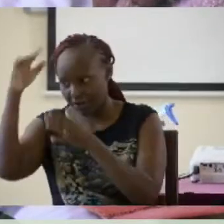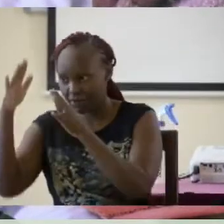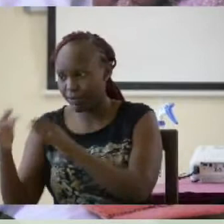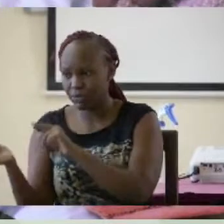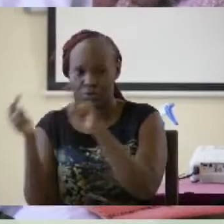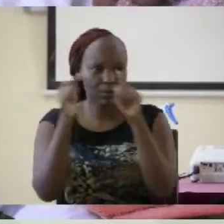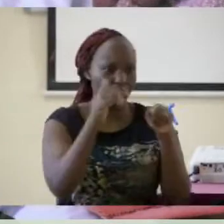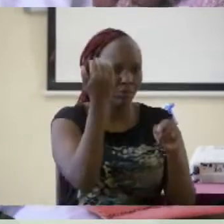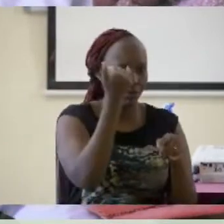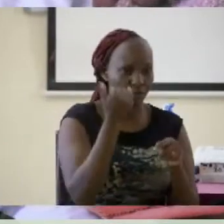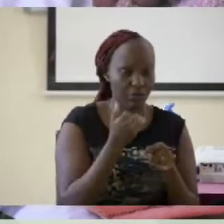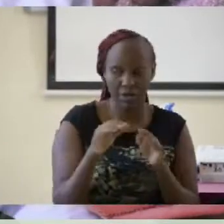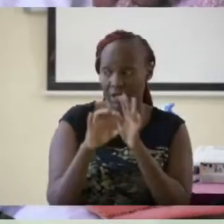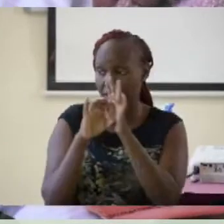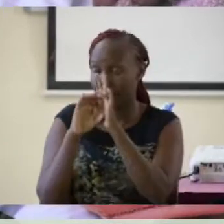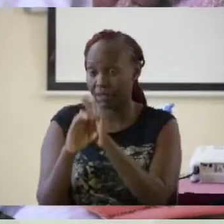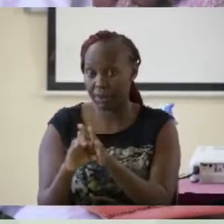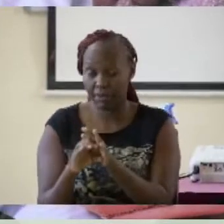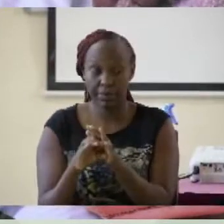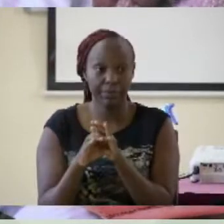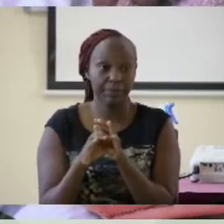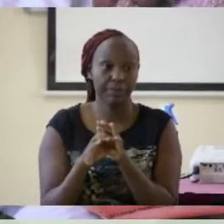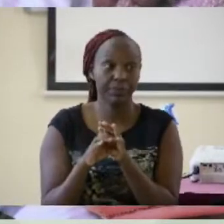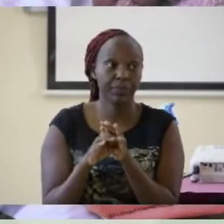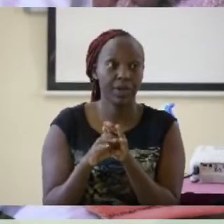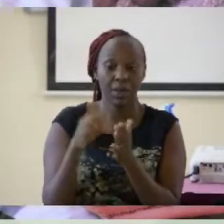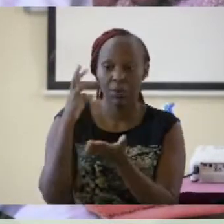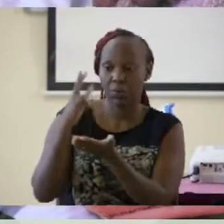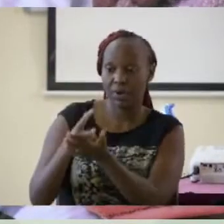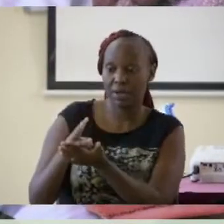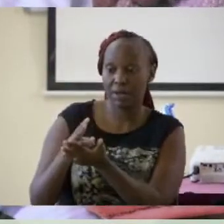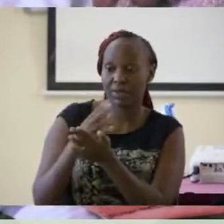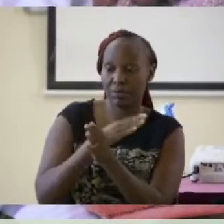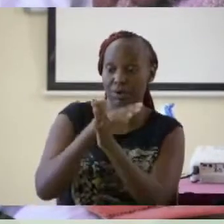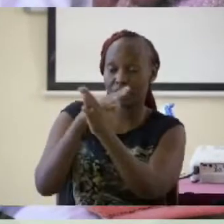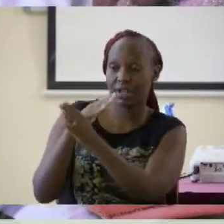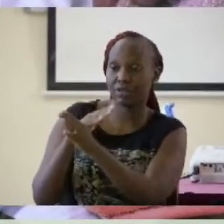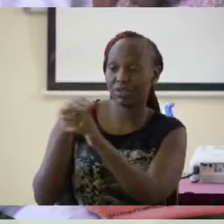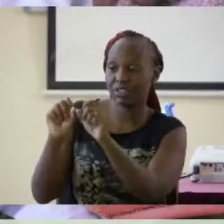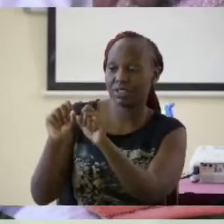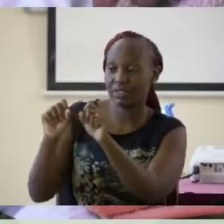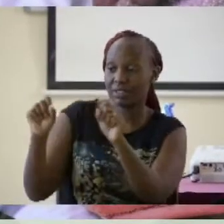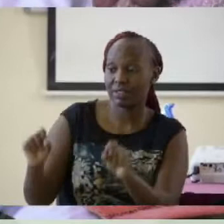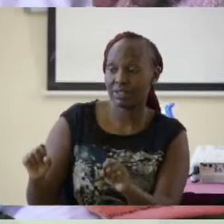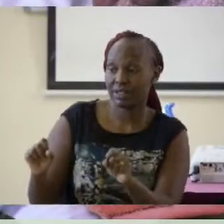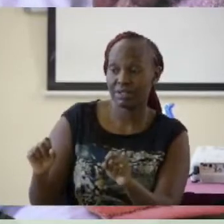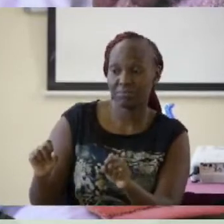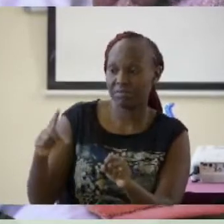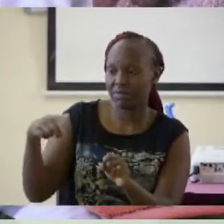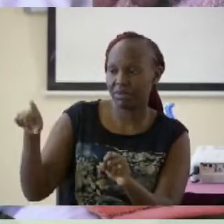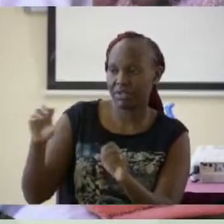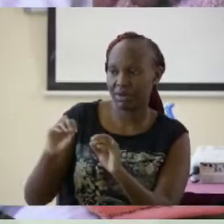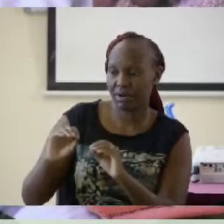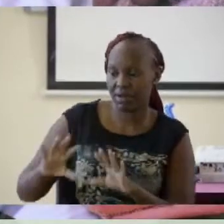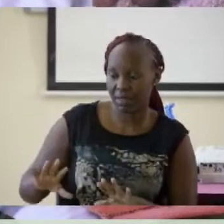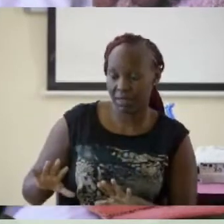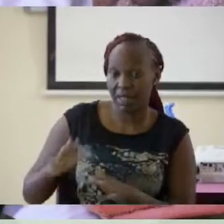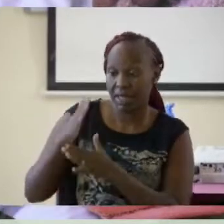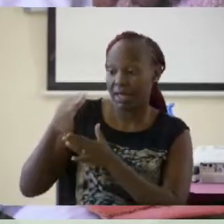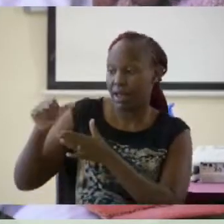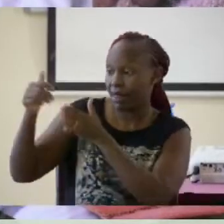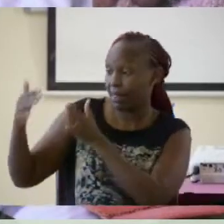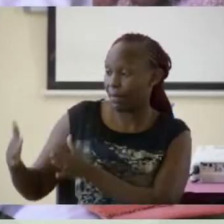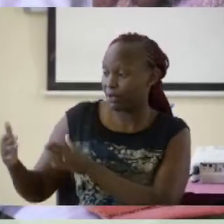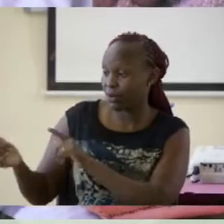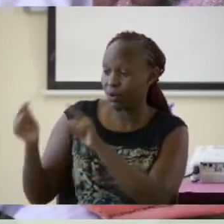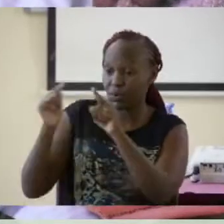court. For example, our witness protection mechanism is not all right. So someone is taken